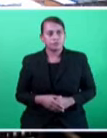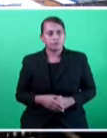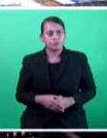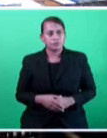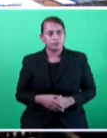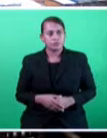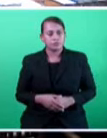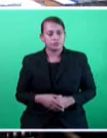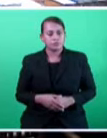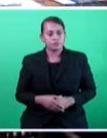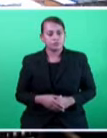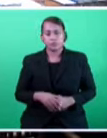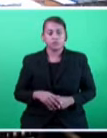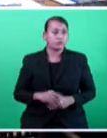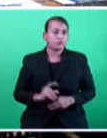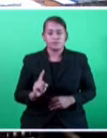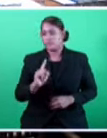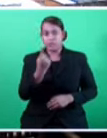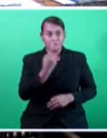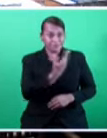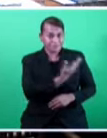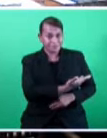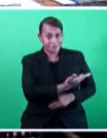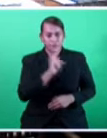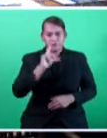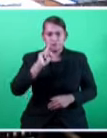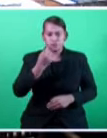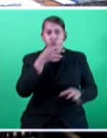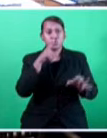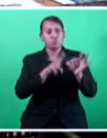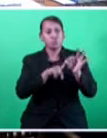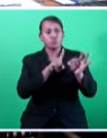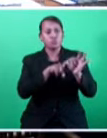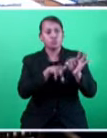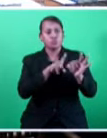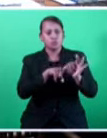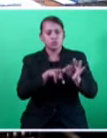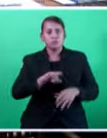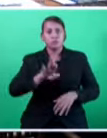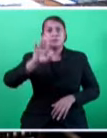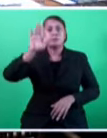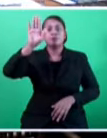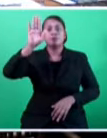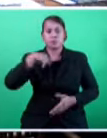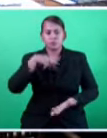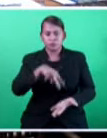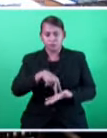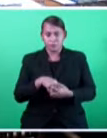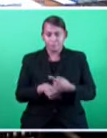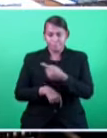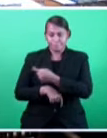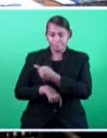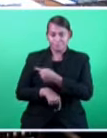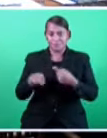to the first honourable speaker, sir. I also rise on a point of